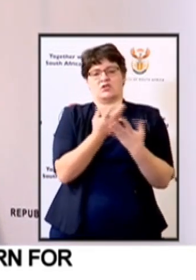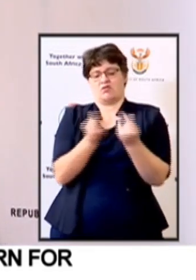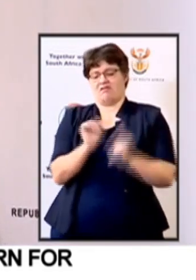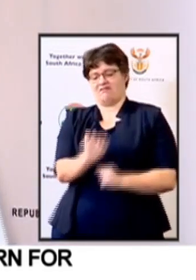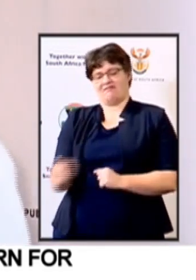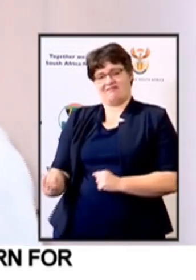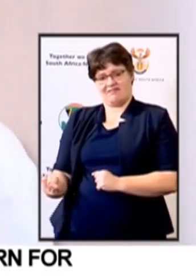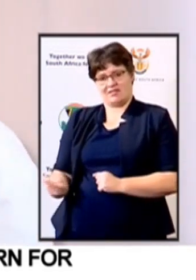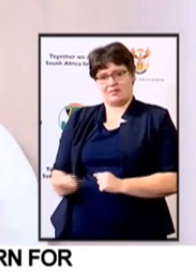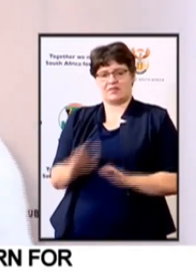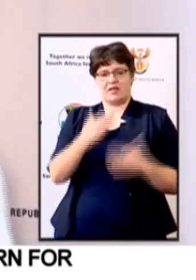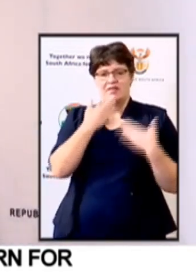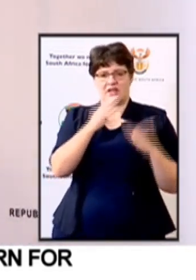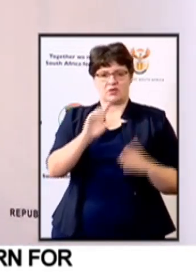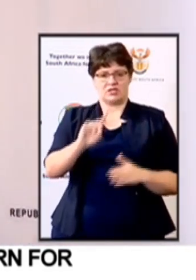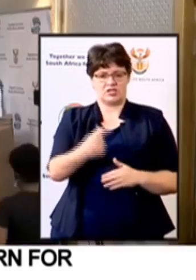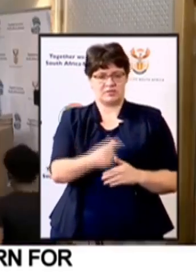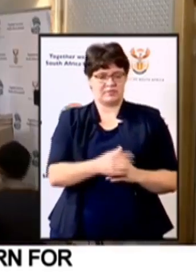occurs. Thank you, DG.